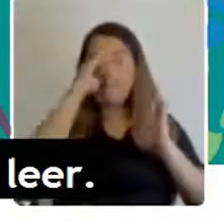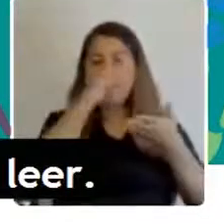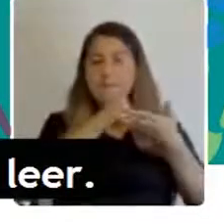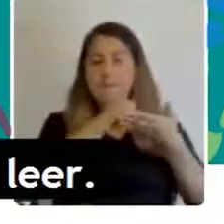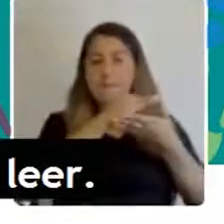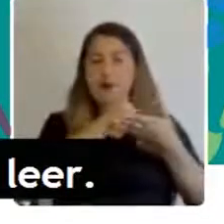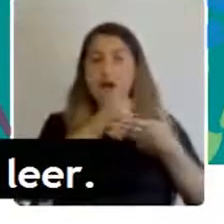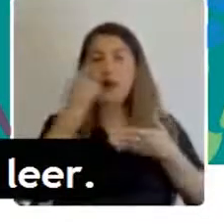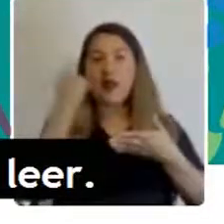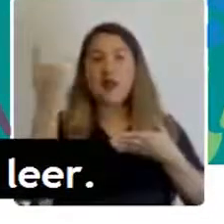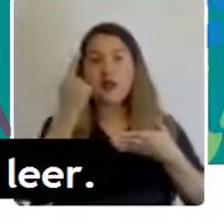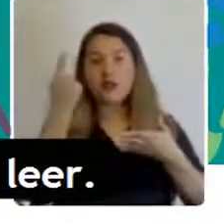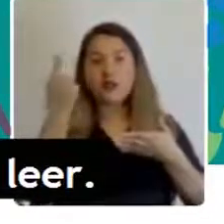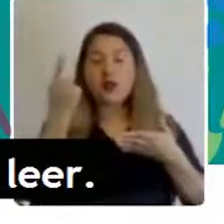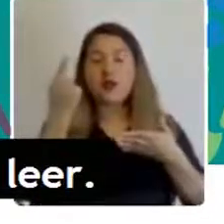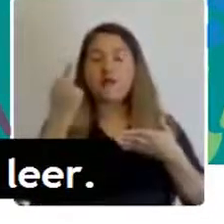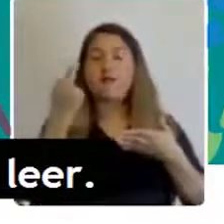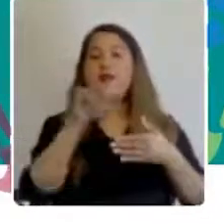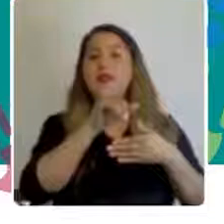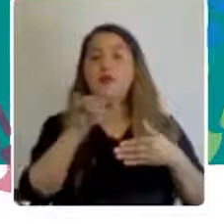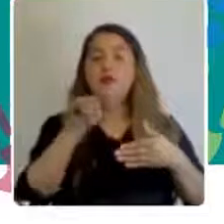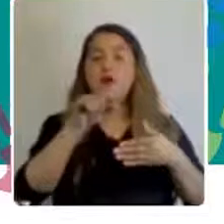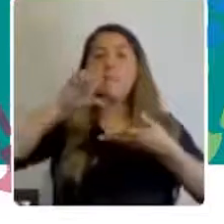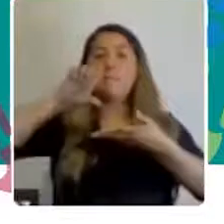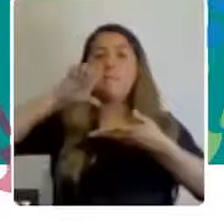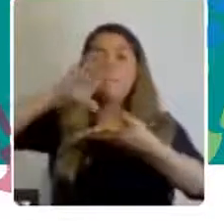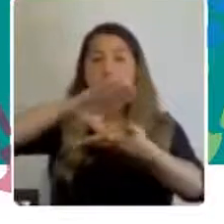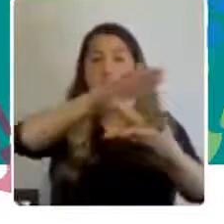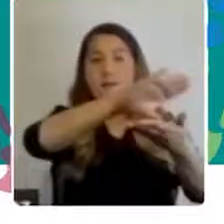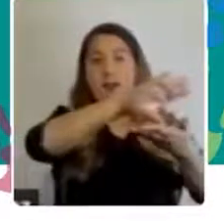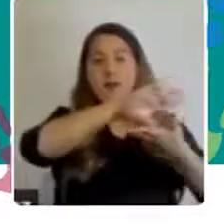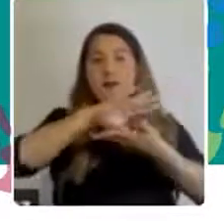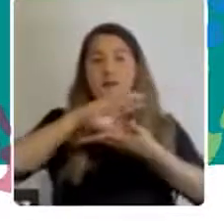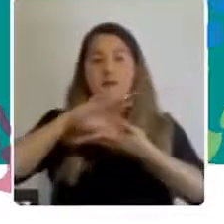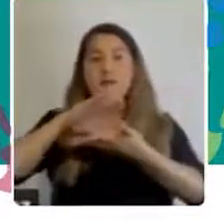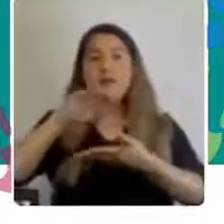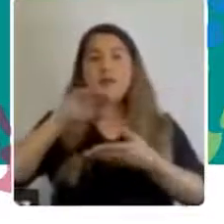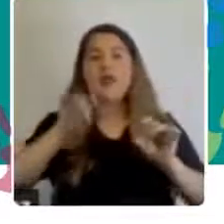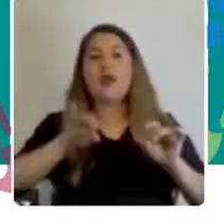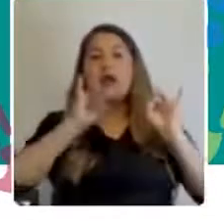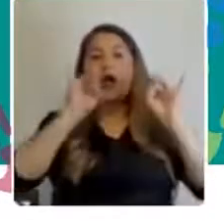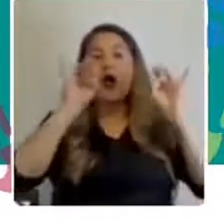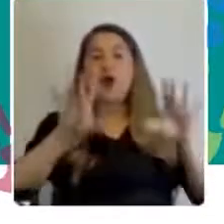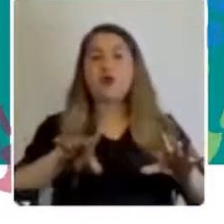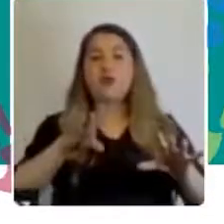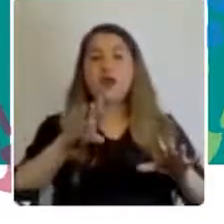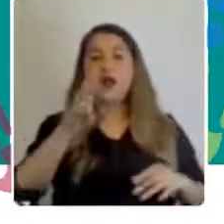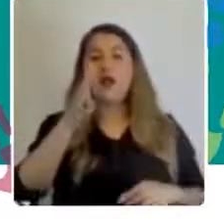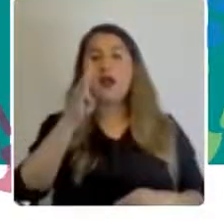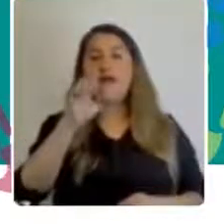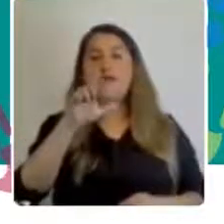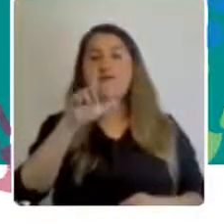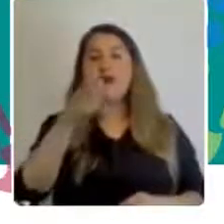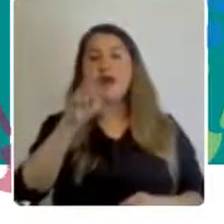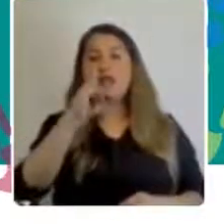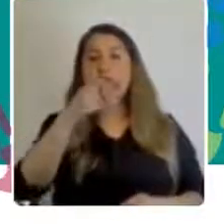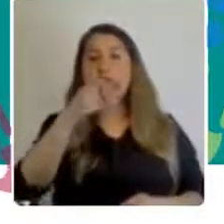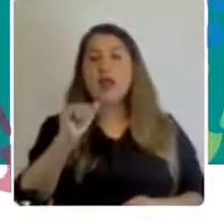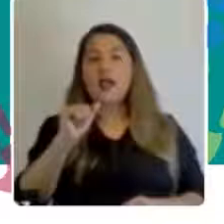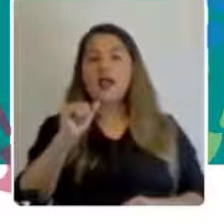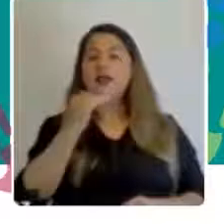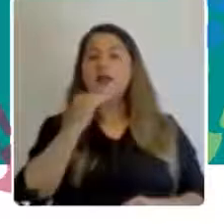and Bulgaria. And you can read it. It's very interesting, of course, to see how each country